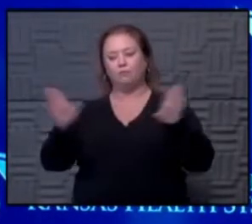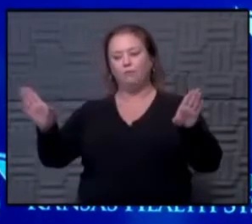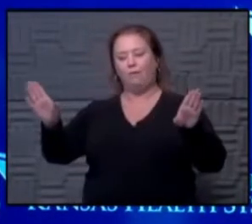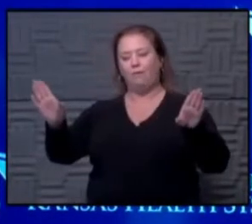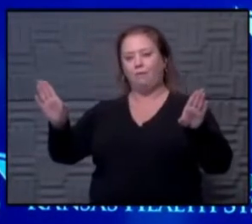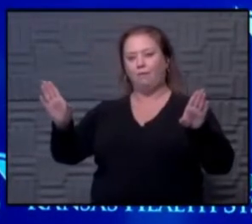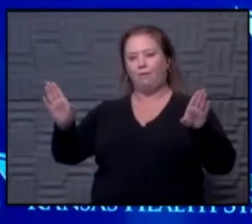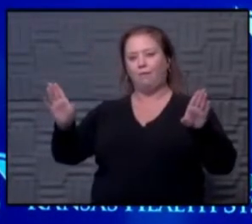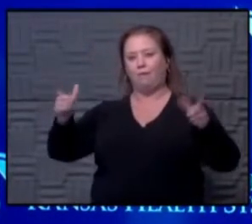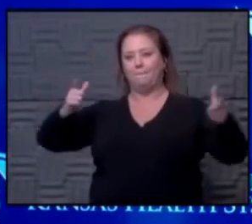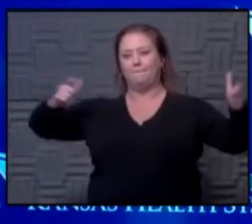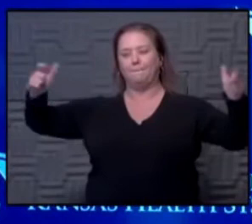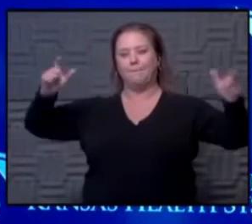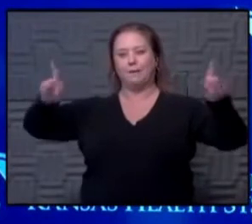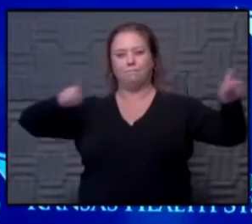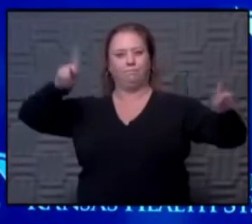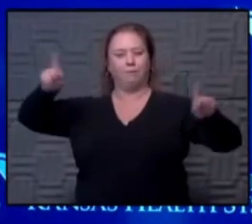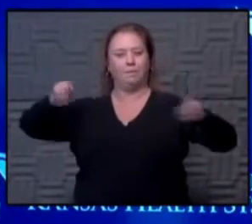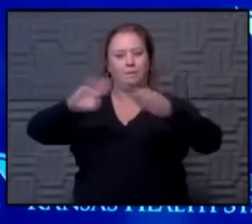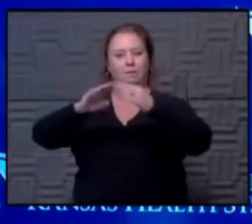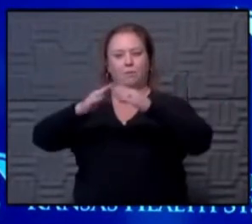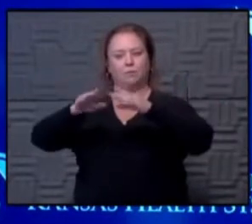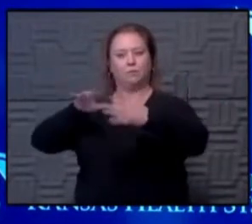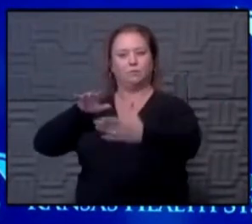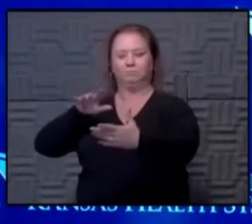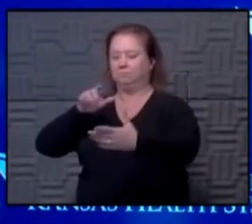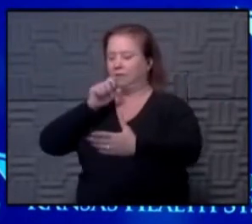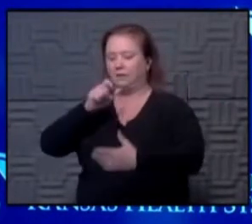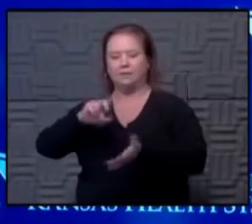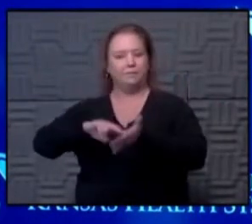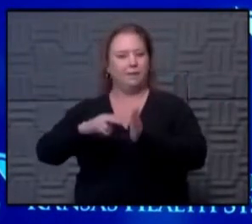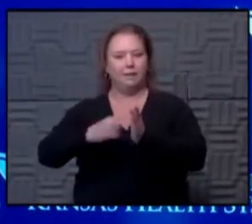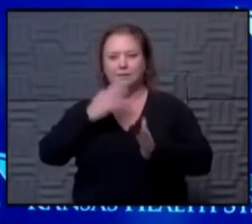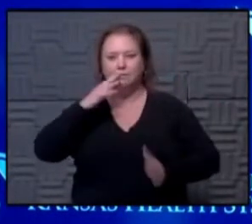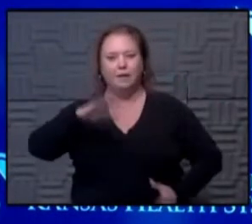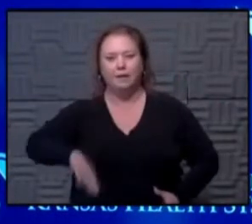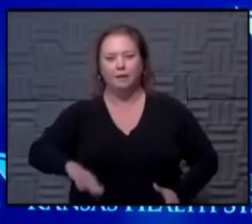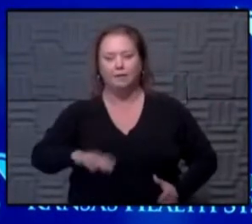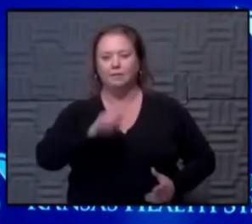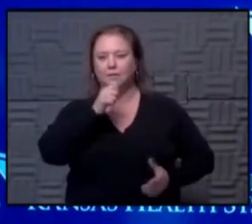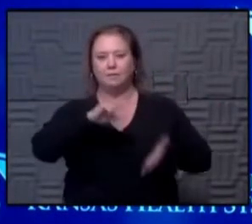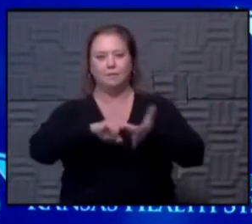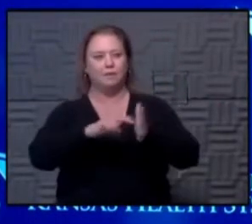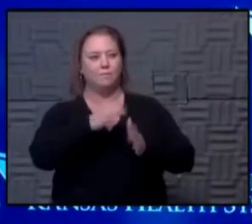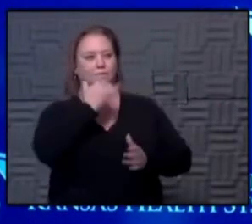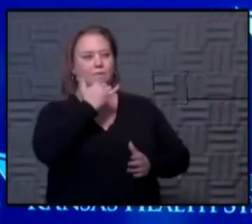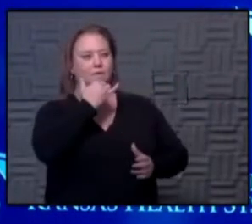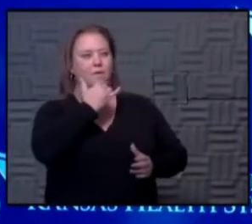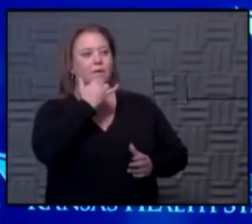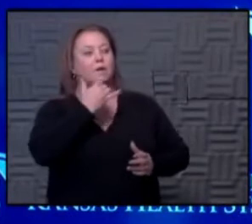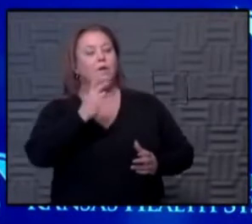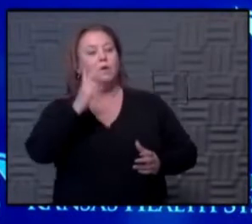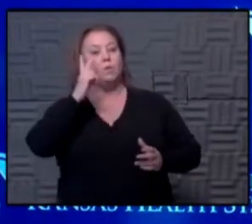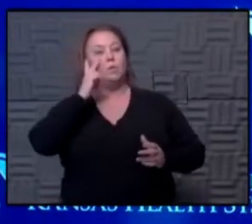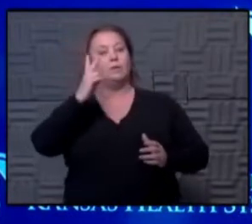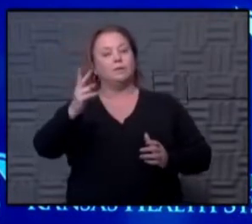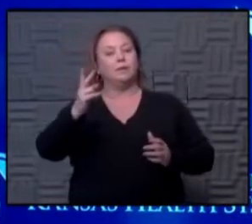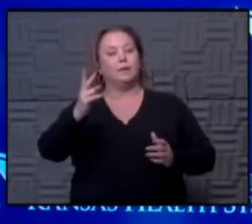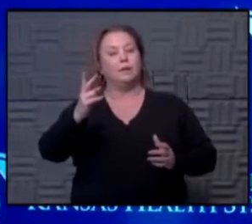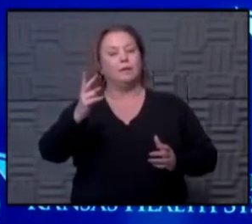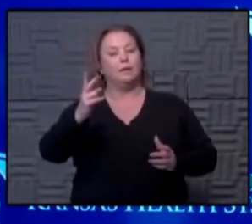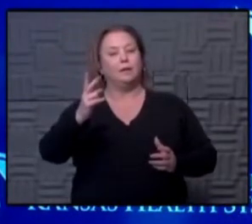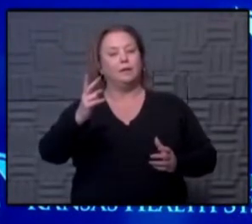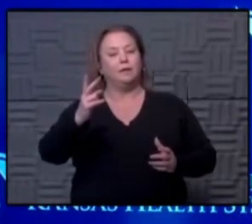population and a larger population, and that's okay. That doesn't mean anything's bad or wrong. It just means that we're seeing in a larger